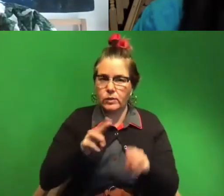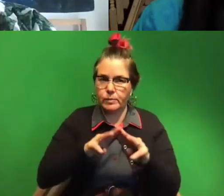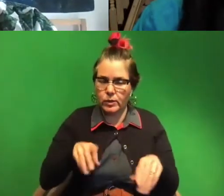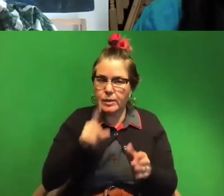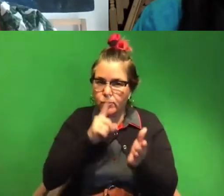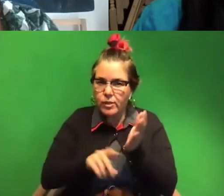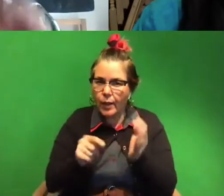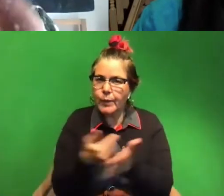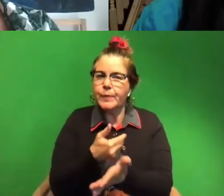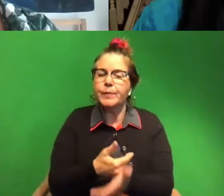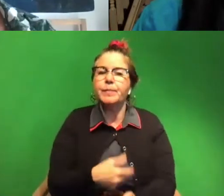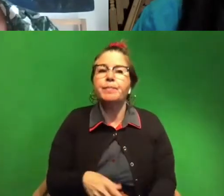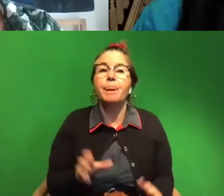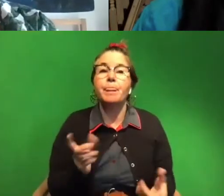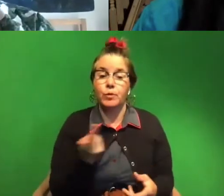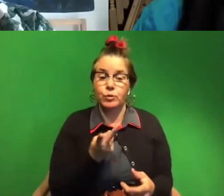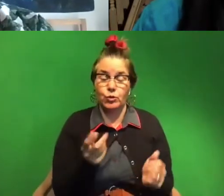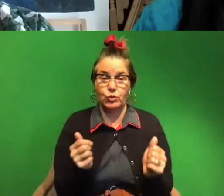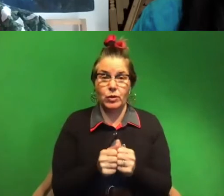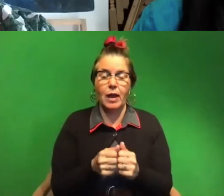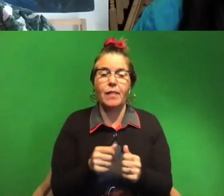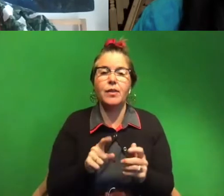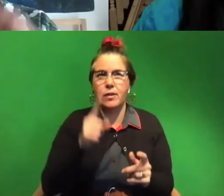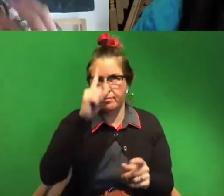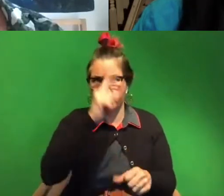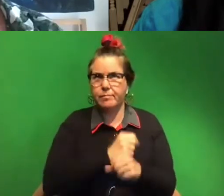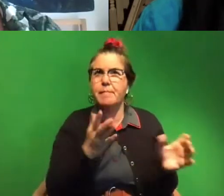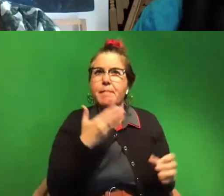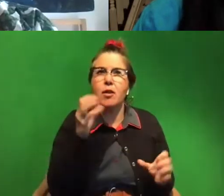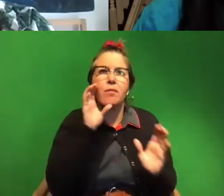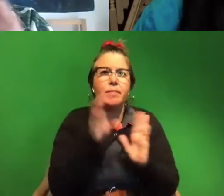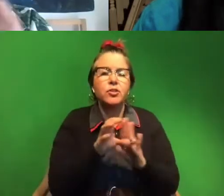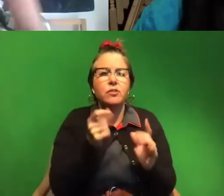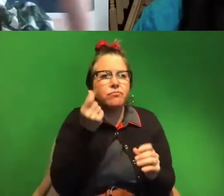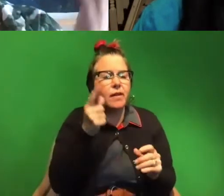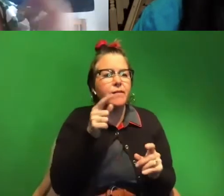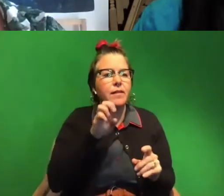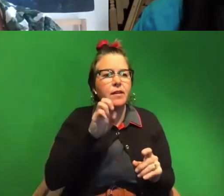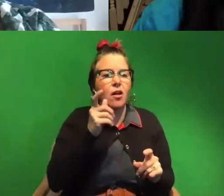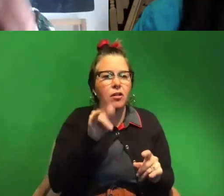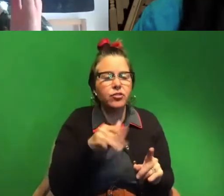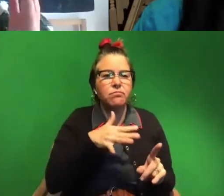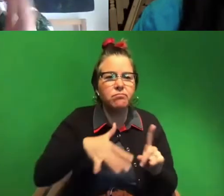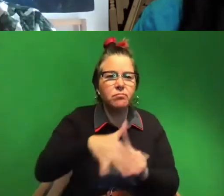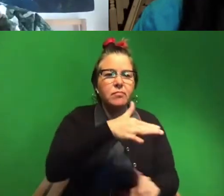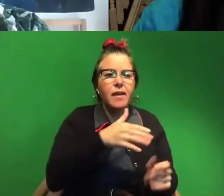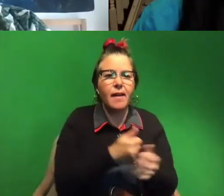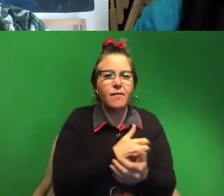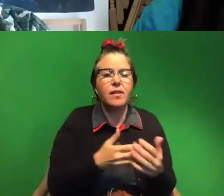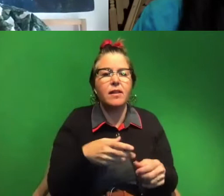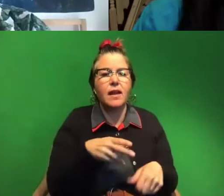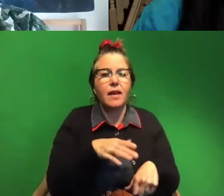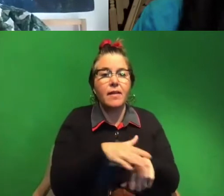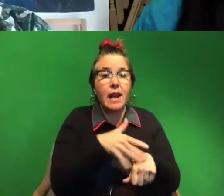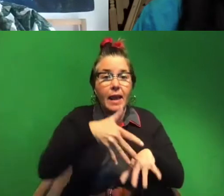out. When you combine those two, you start getting a better picture of the ecology of well, everything, even the native people who lived